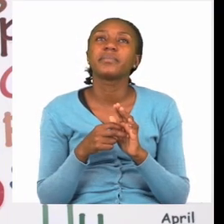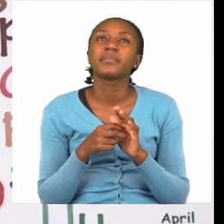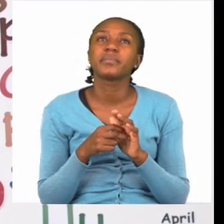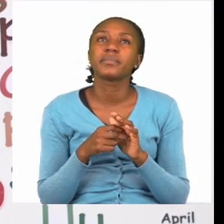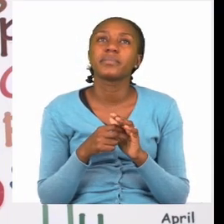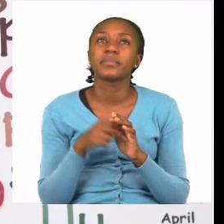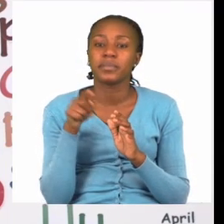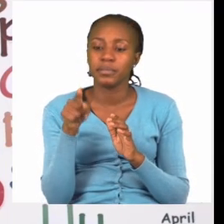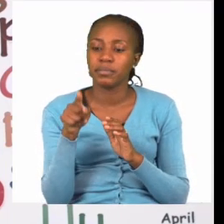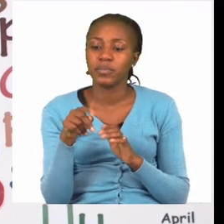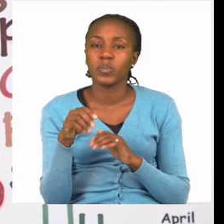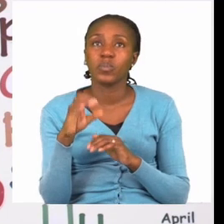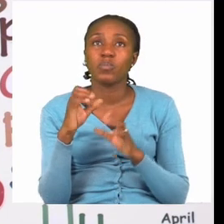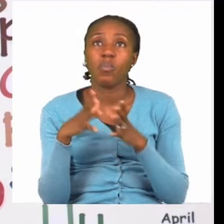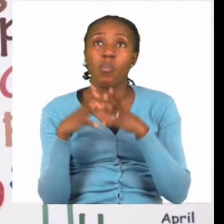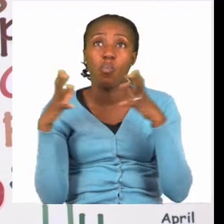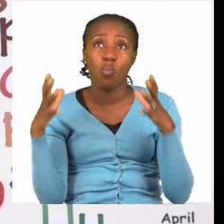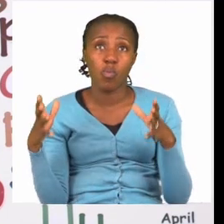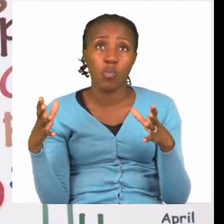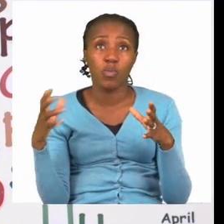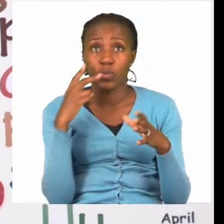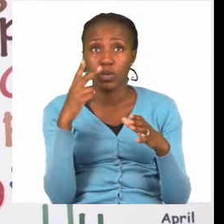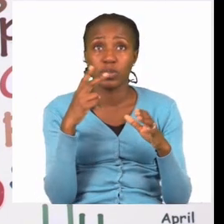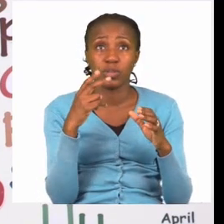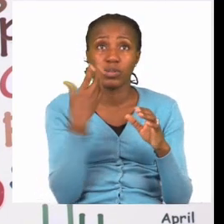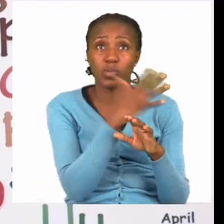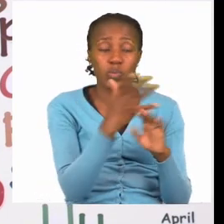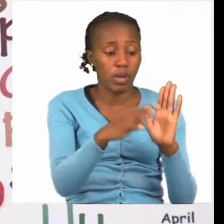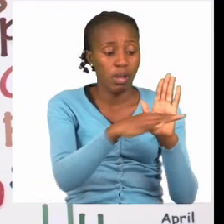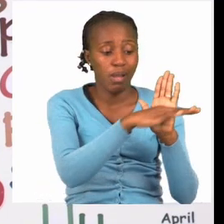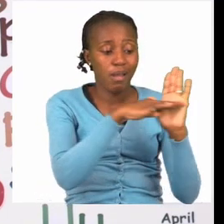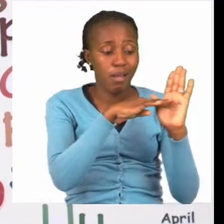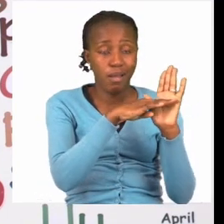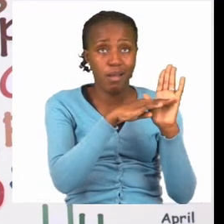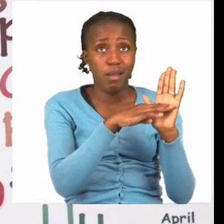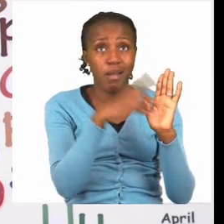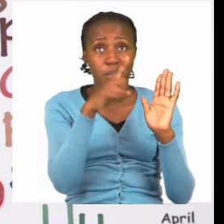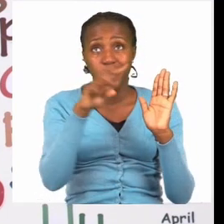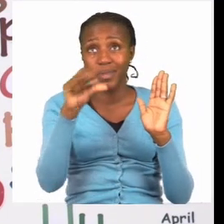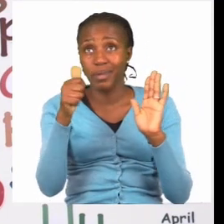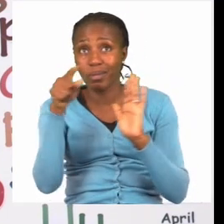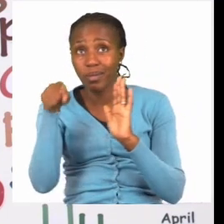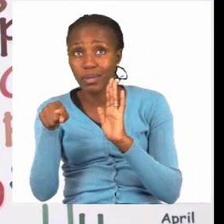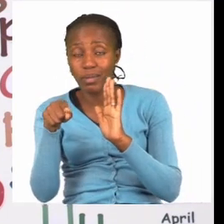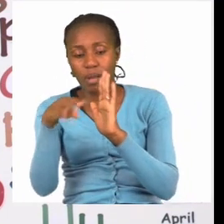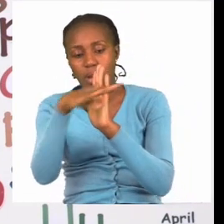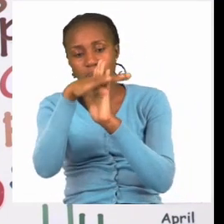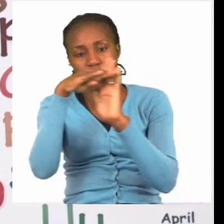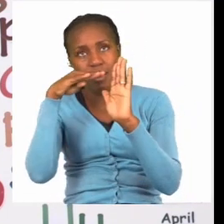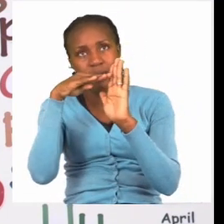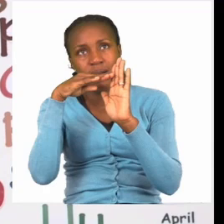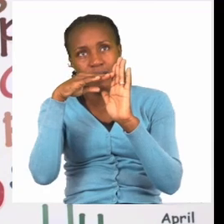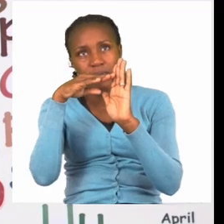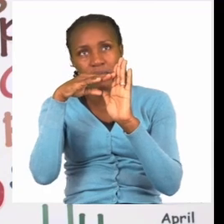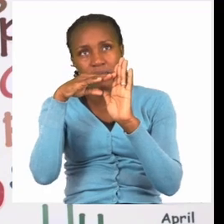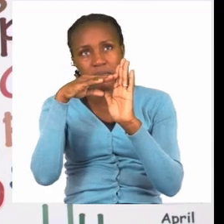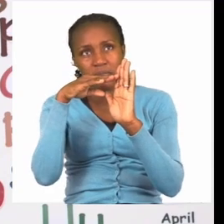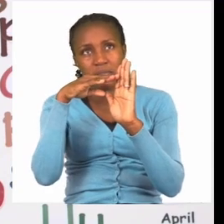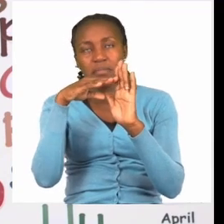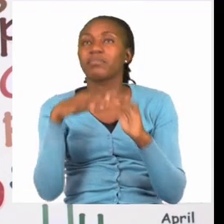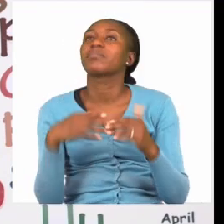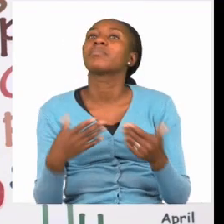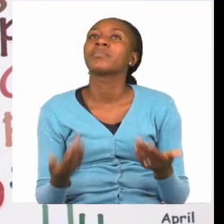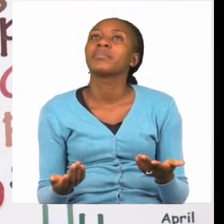more, because here you will see the water only fills up half this cup, and here the water fills it